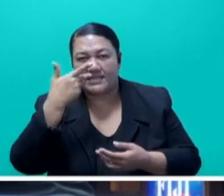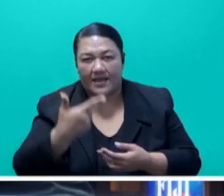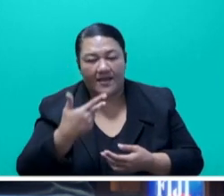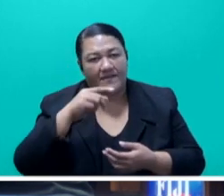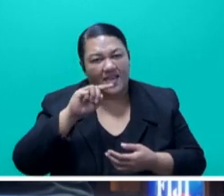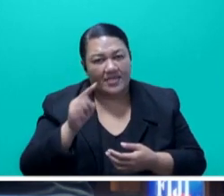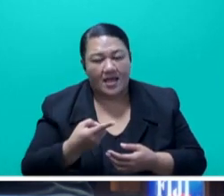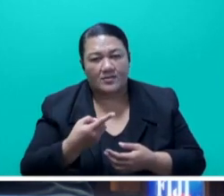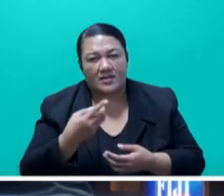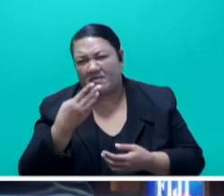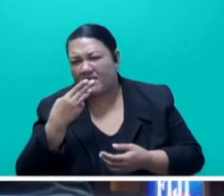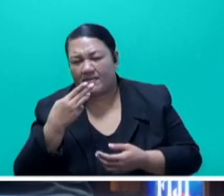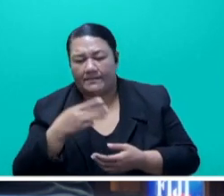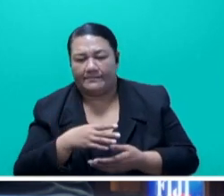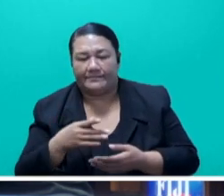$10,687,083.57.